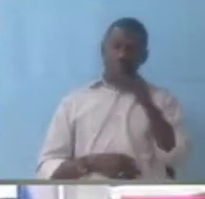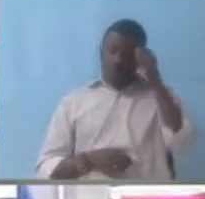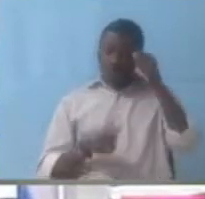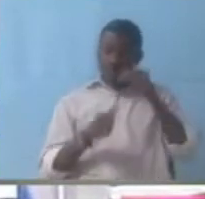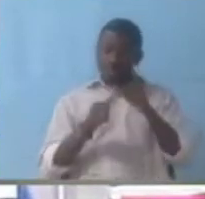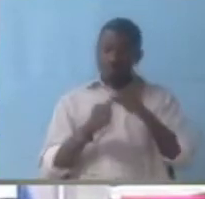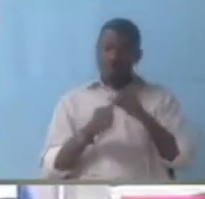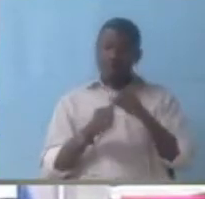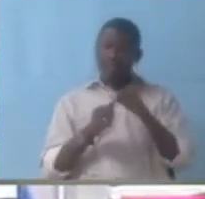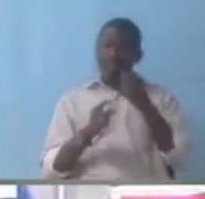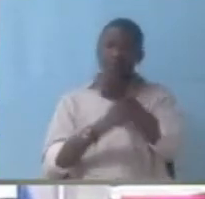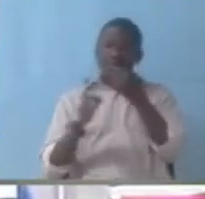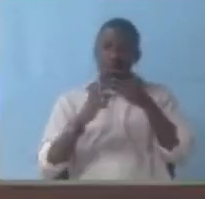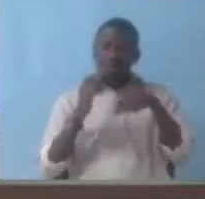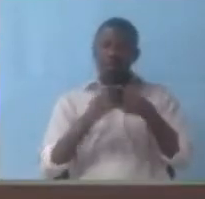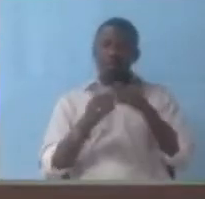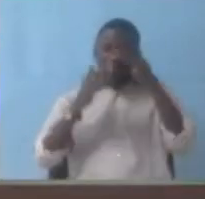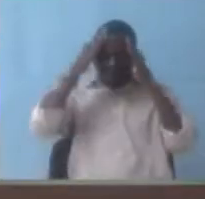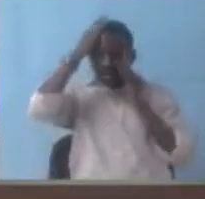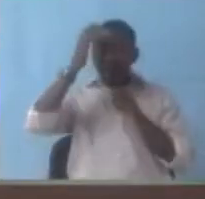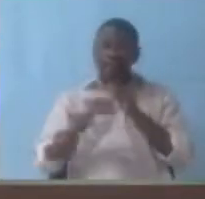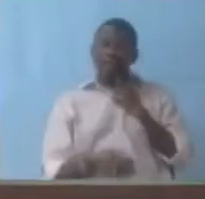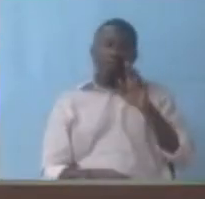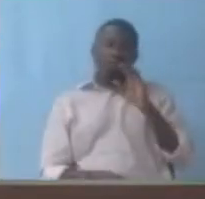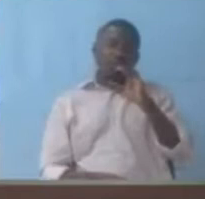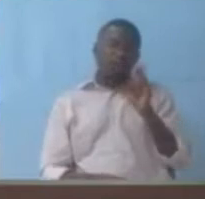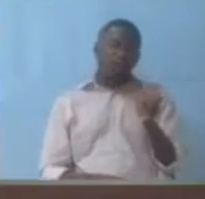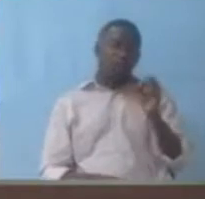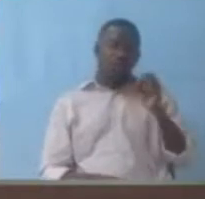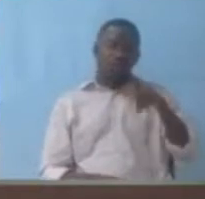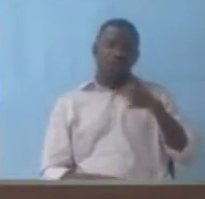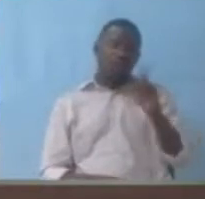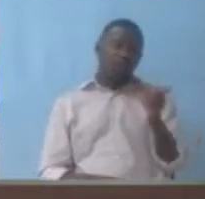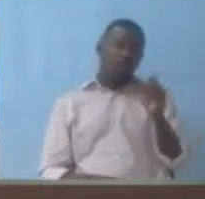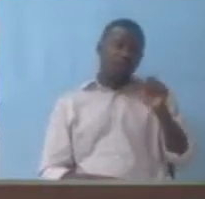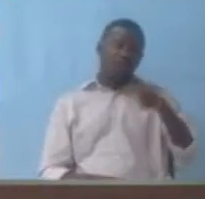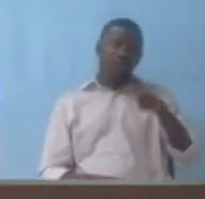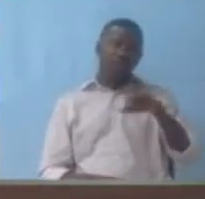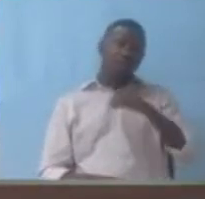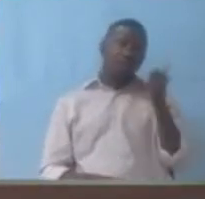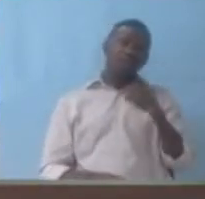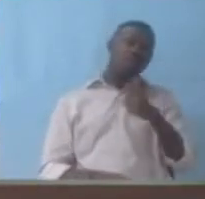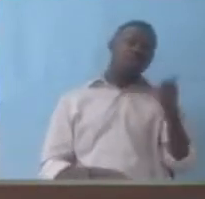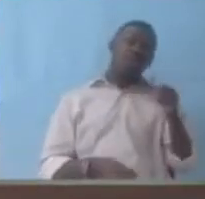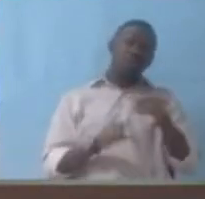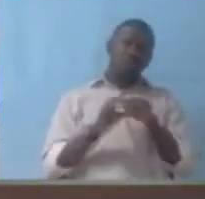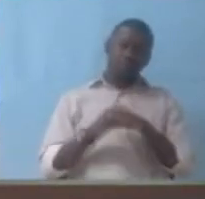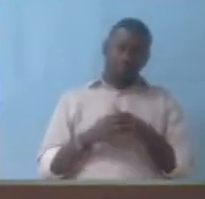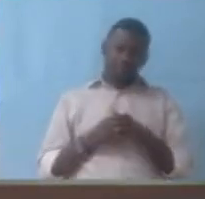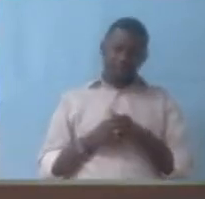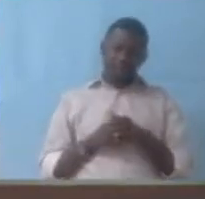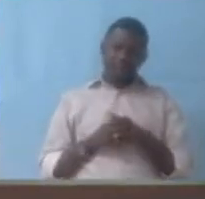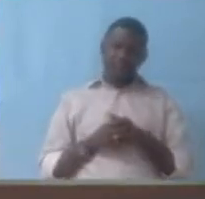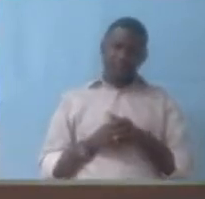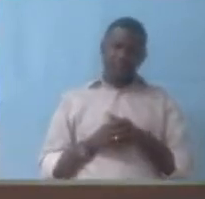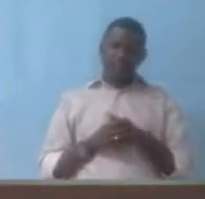Do you remember the case of Chongan and others? Fue hakilo bakane Chongan na monyol miale blota kiti diamoko. Not the details.